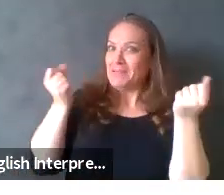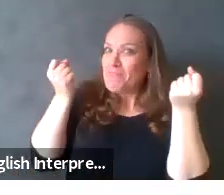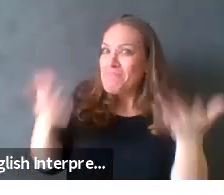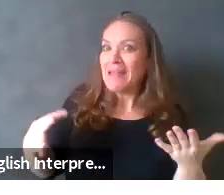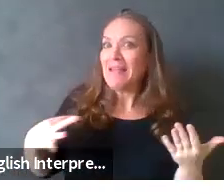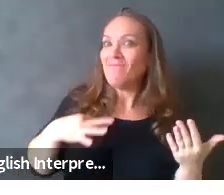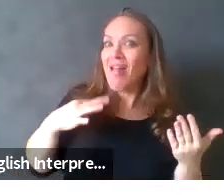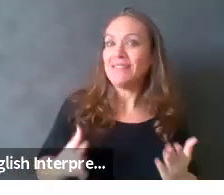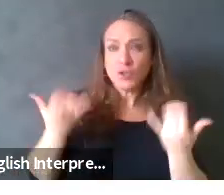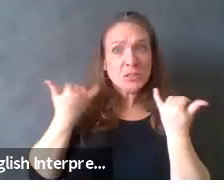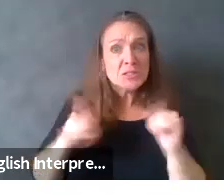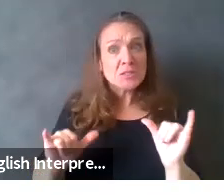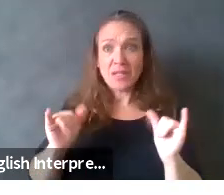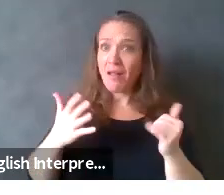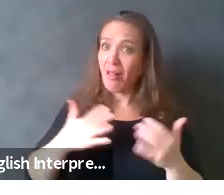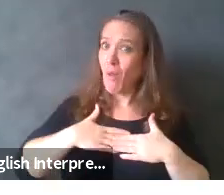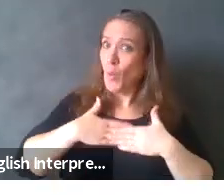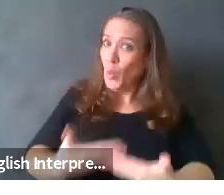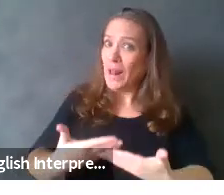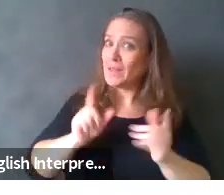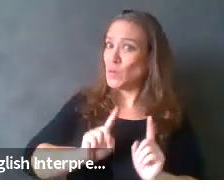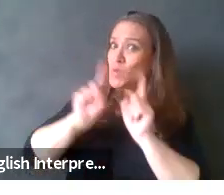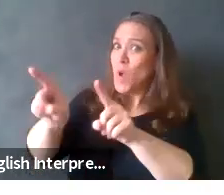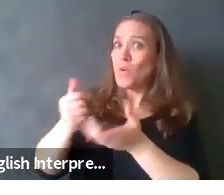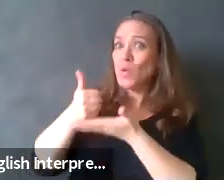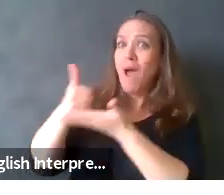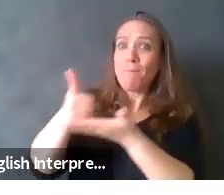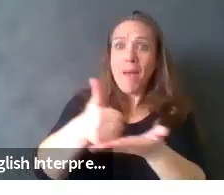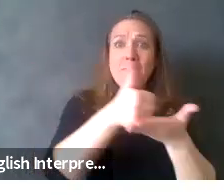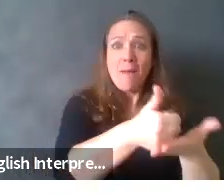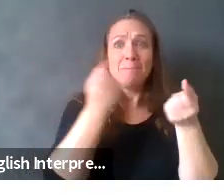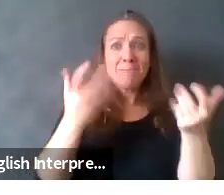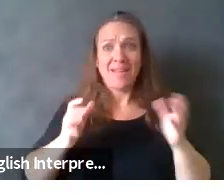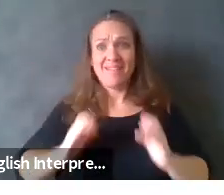COVID environment and help all of our clients. Next slide, please.